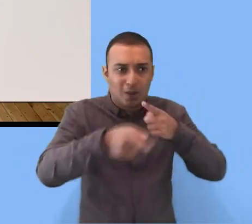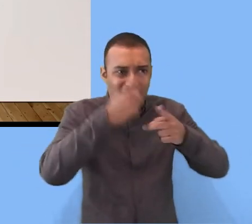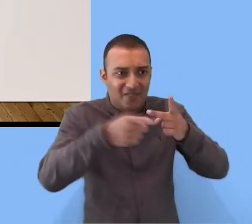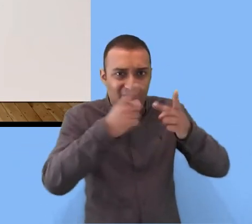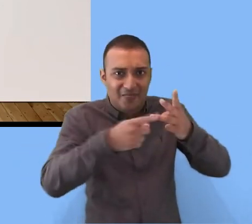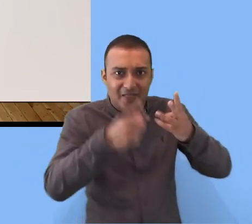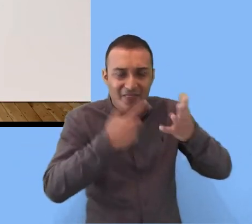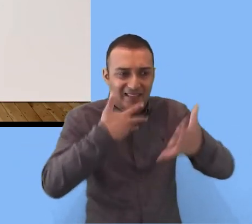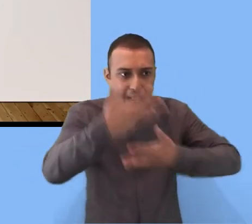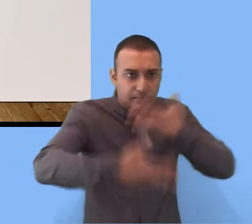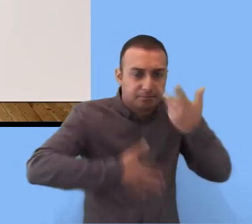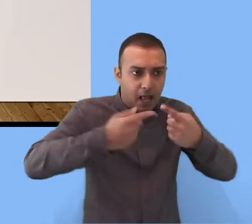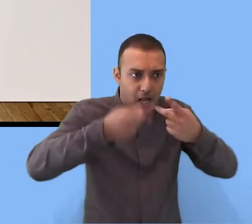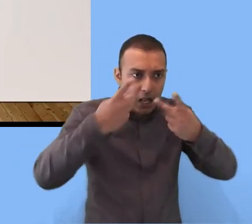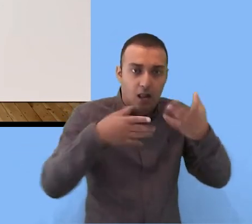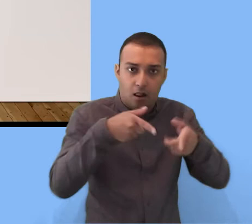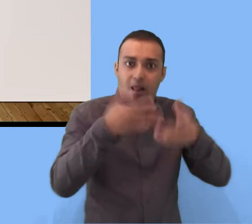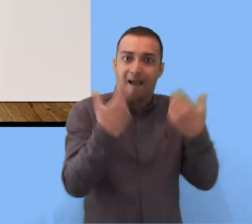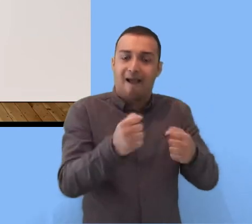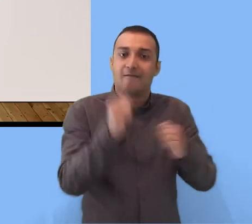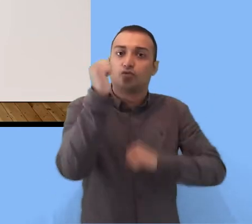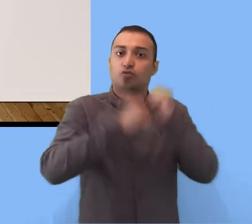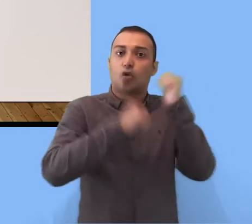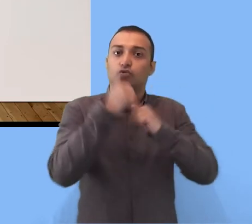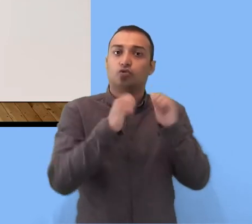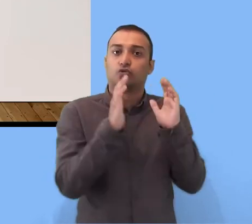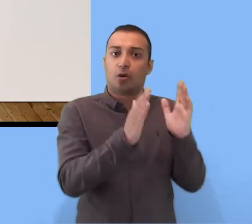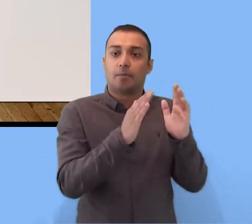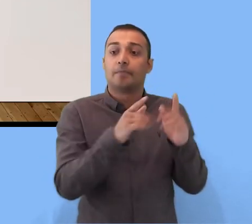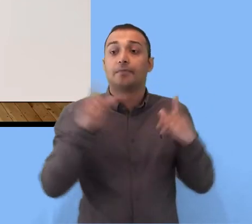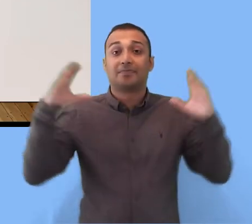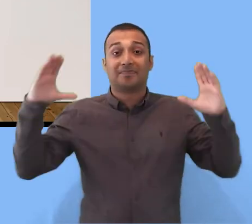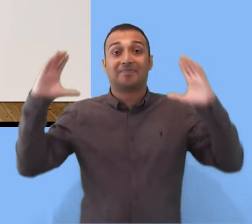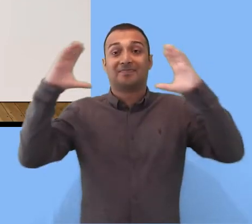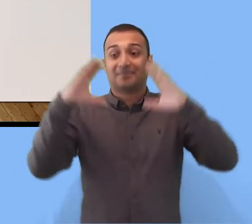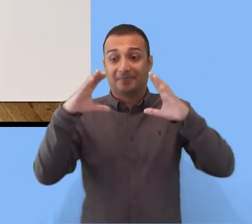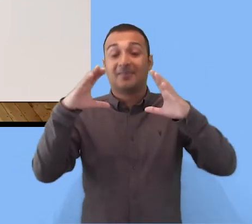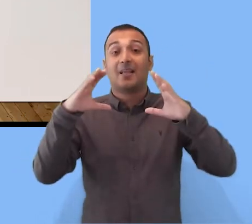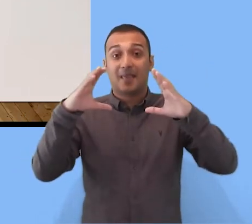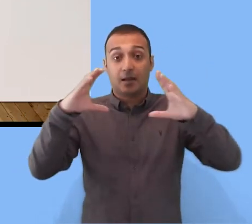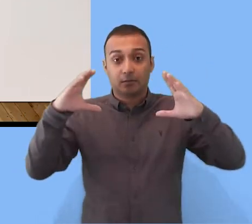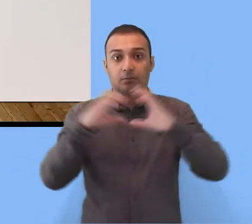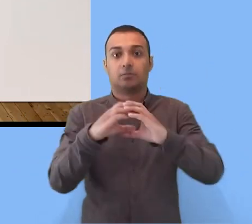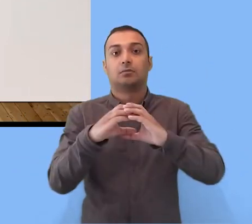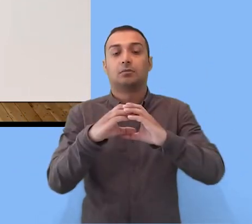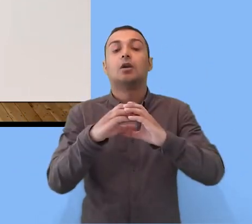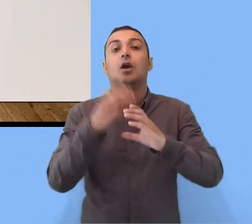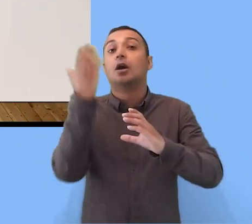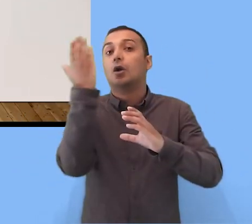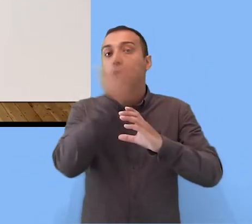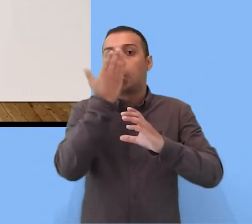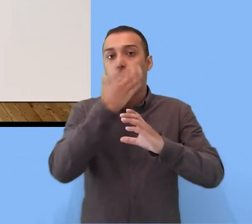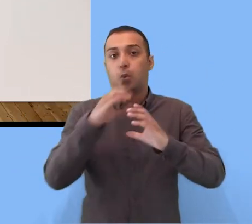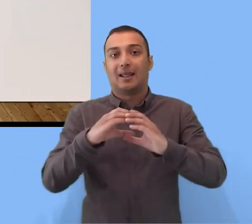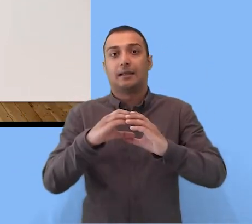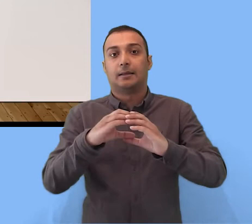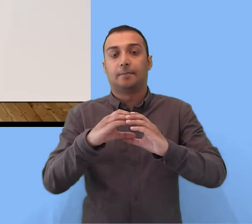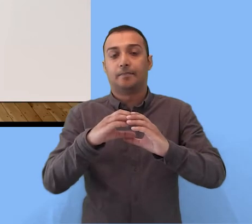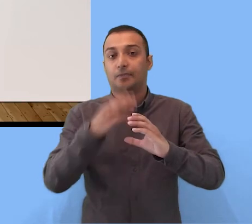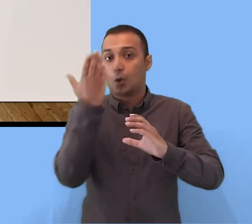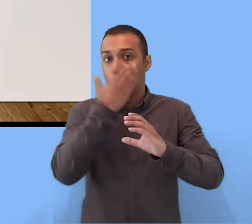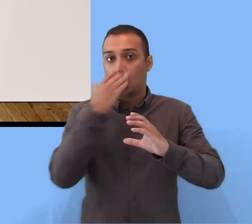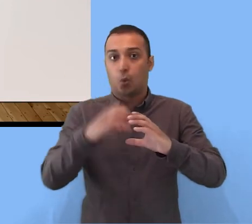it. Within learning and education, ideally, sits schooling. The problem